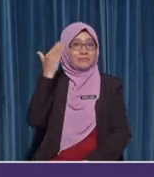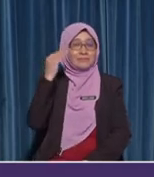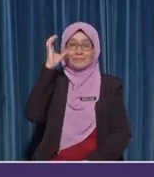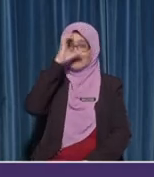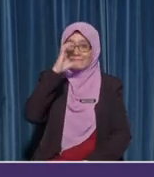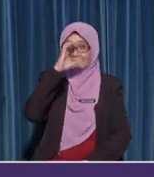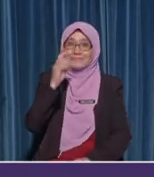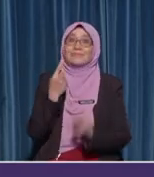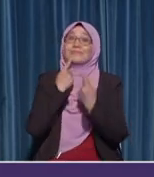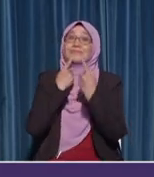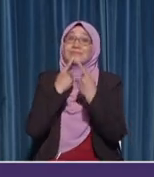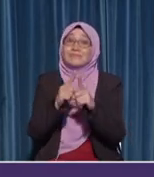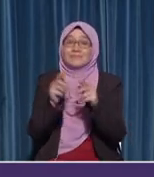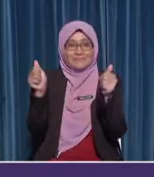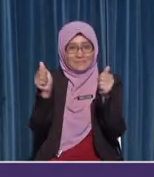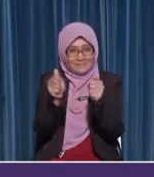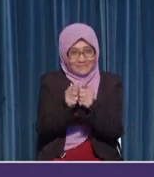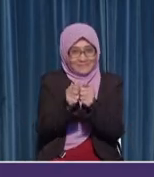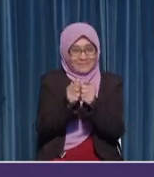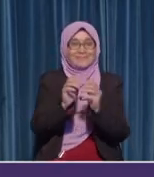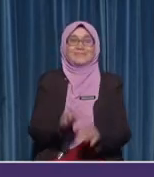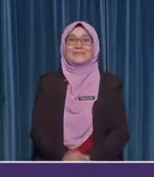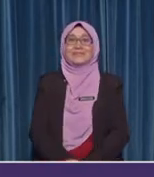the answer together.